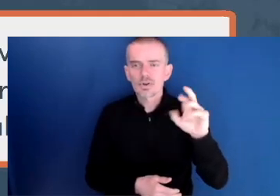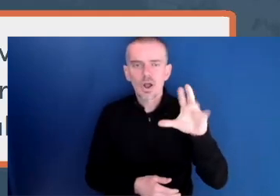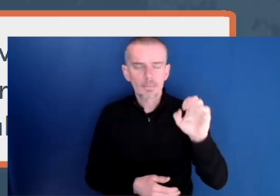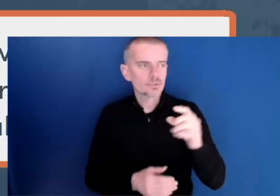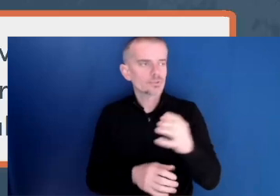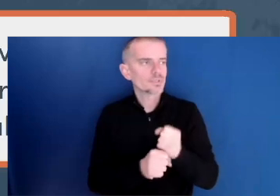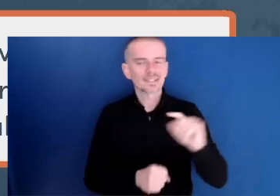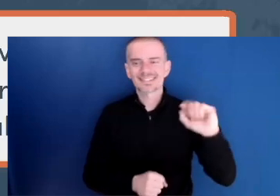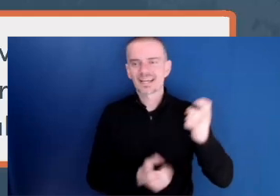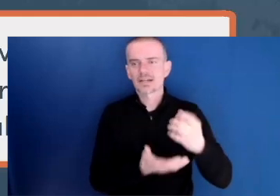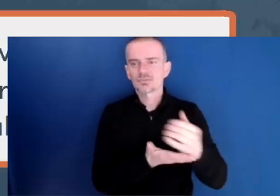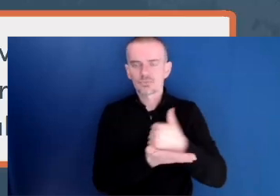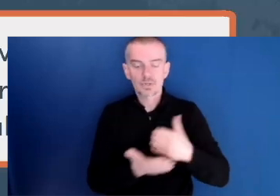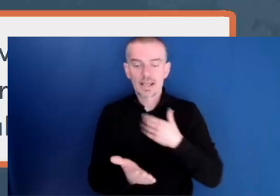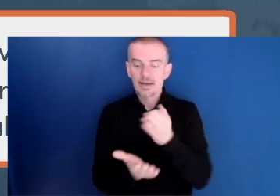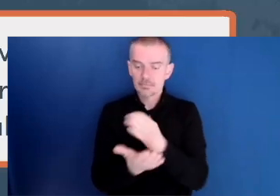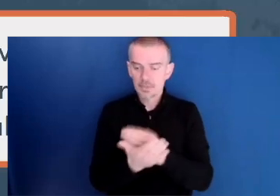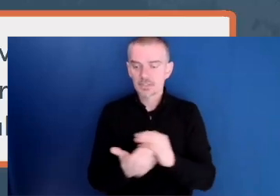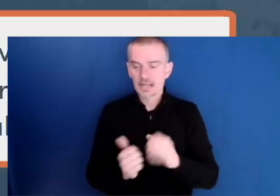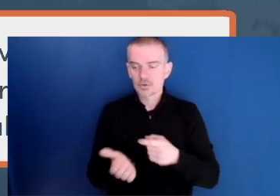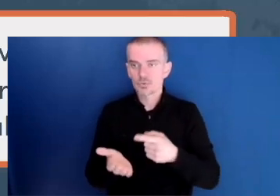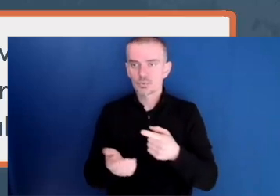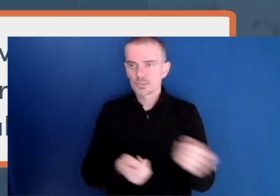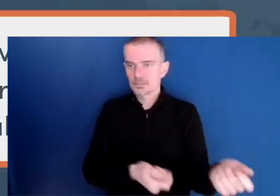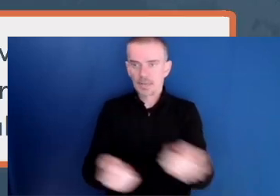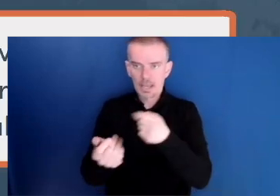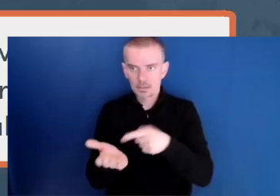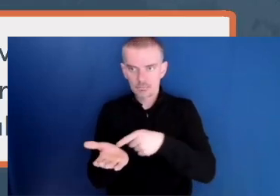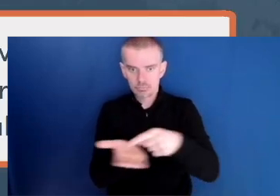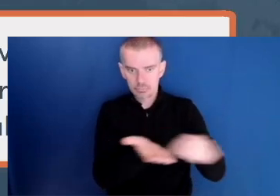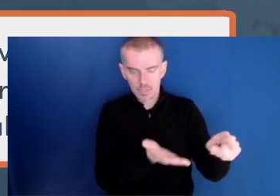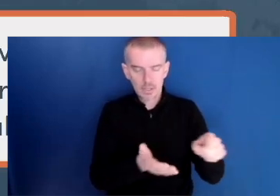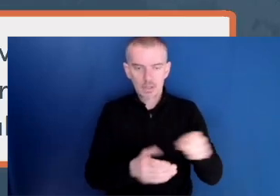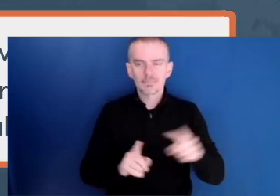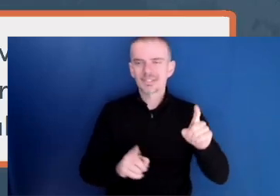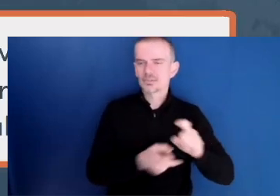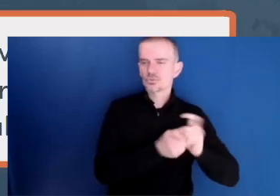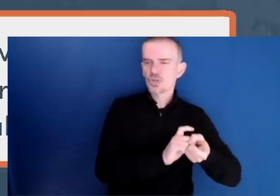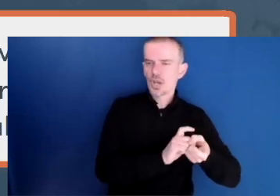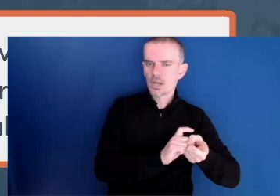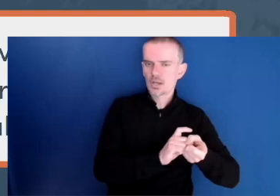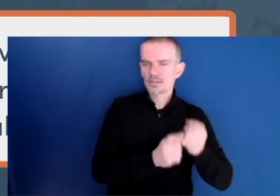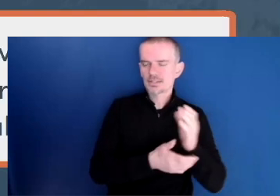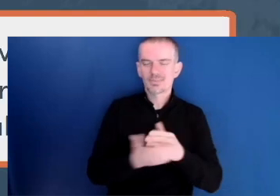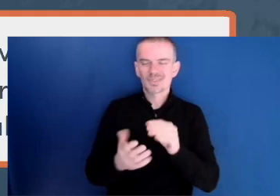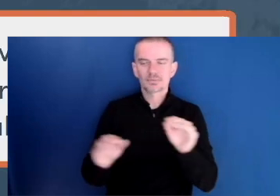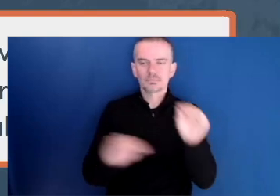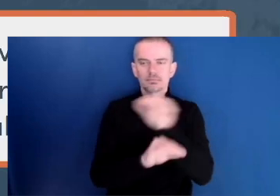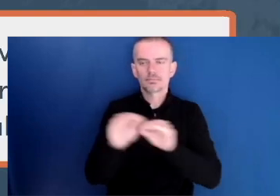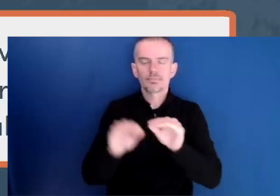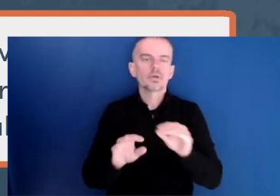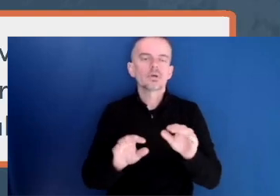budget for how you're going to spend those tax revenues, but you need to make some changes. It's important that you get the necessary approvals and submit supplemental